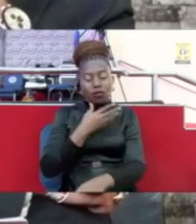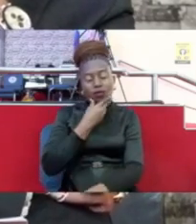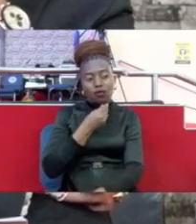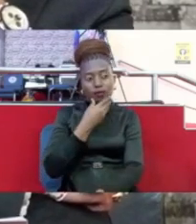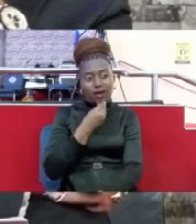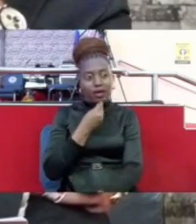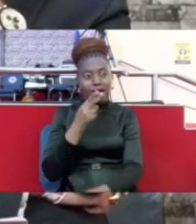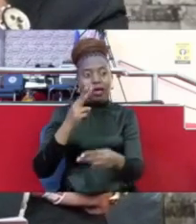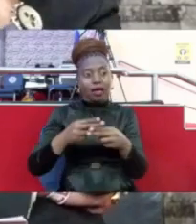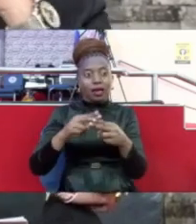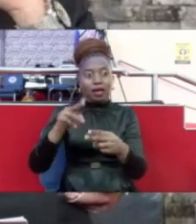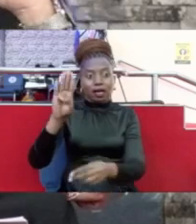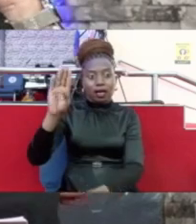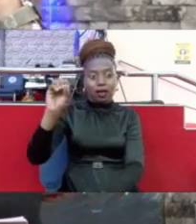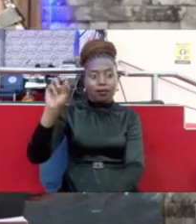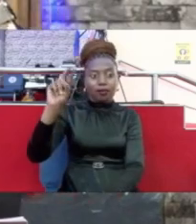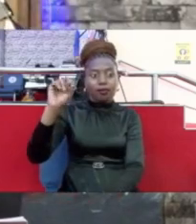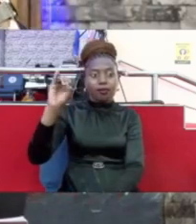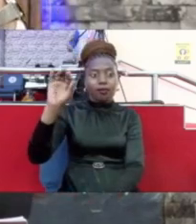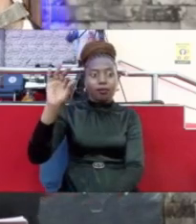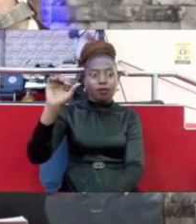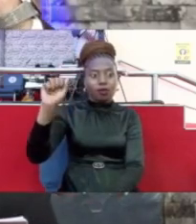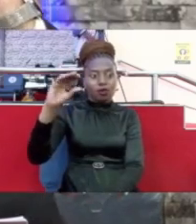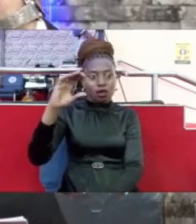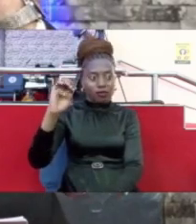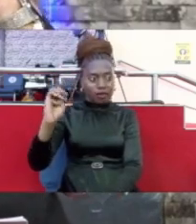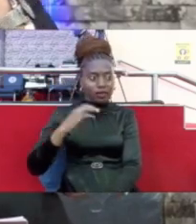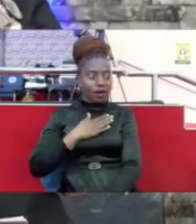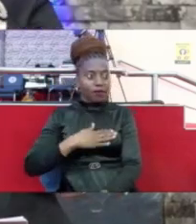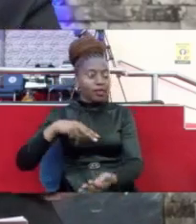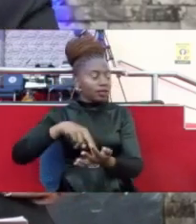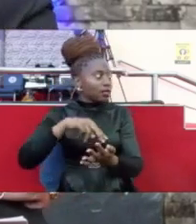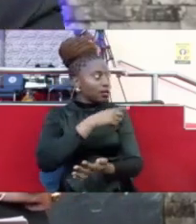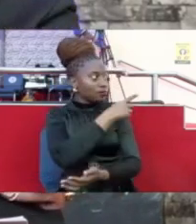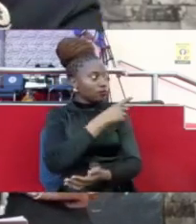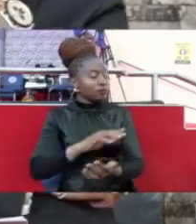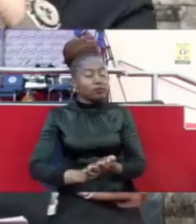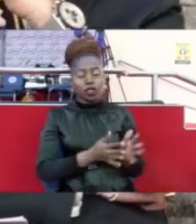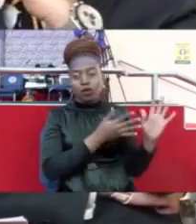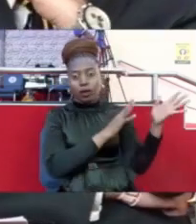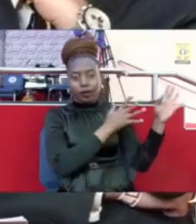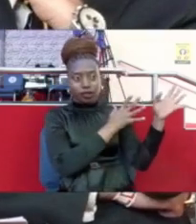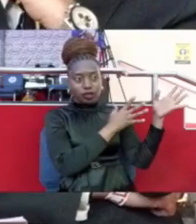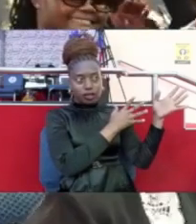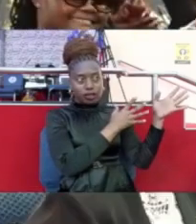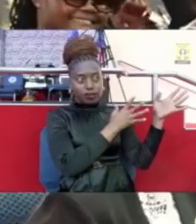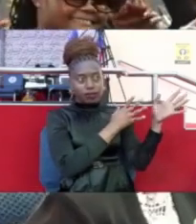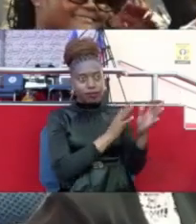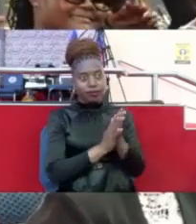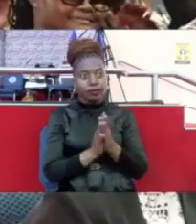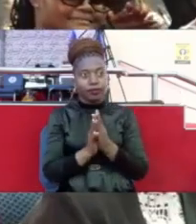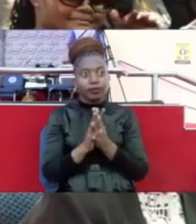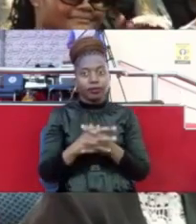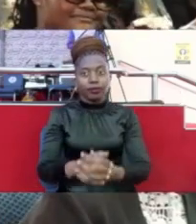Mr. Boniface Bolimo, please stand. Let's appreciate him. He